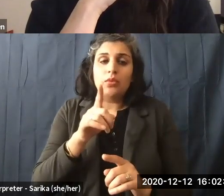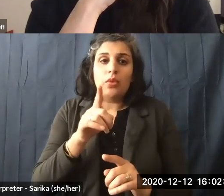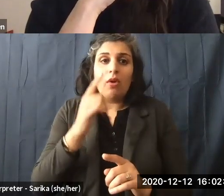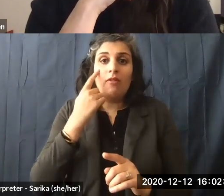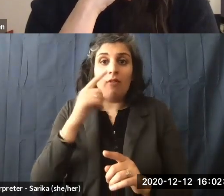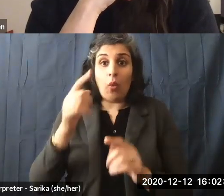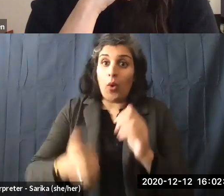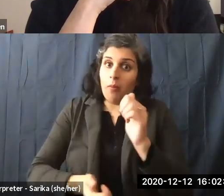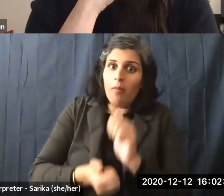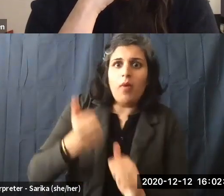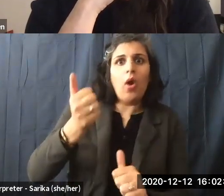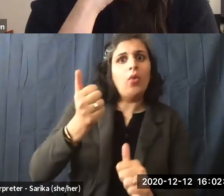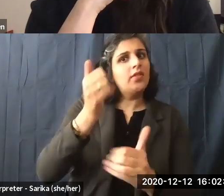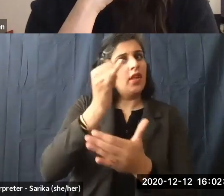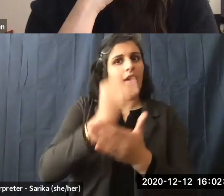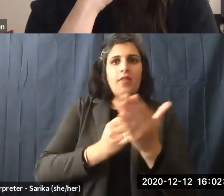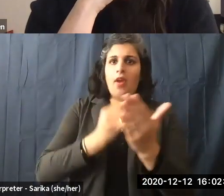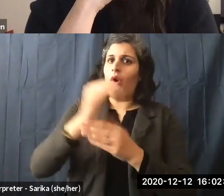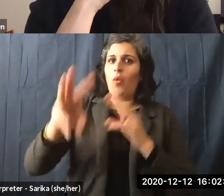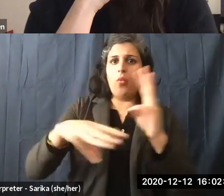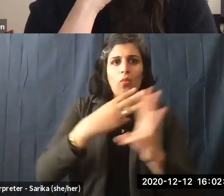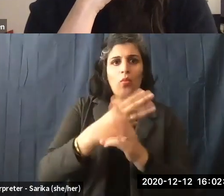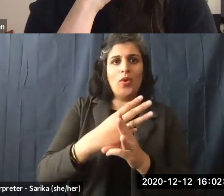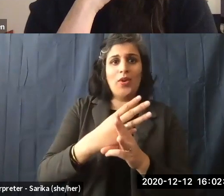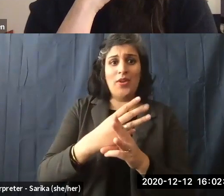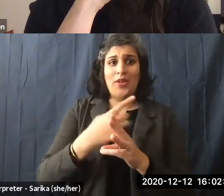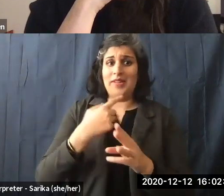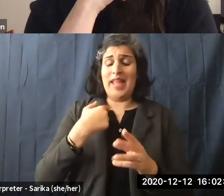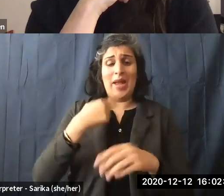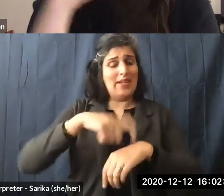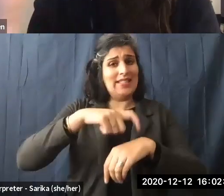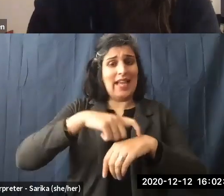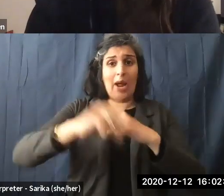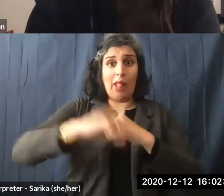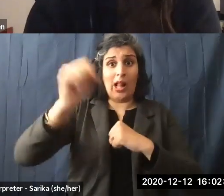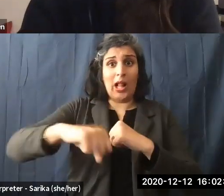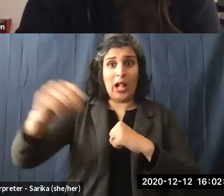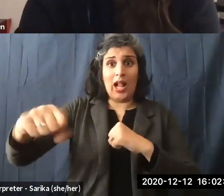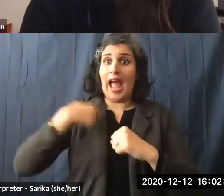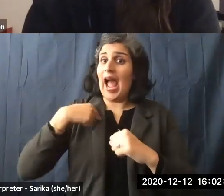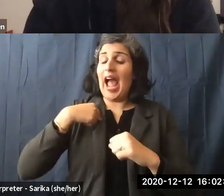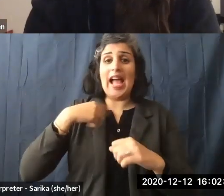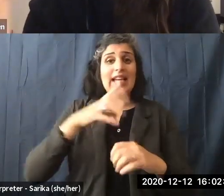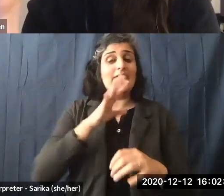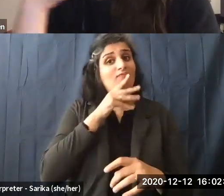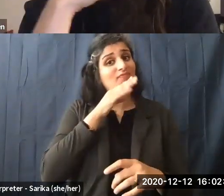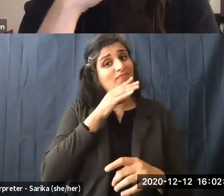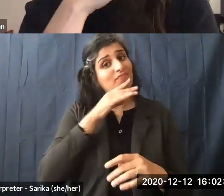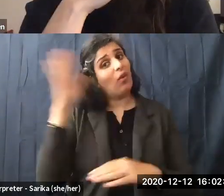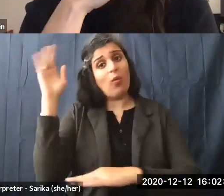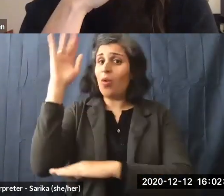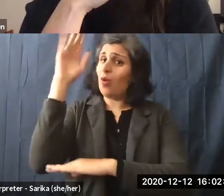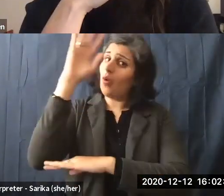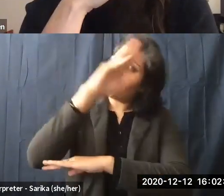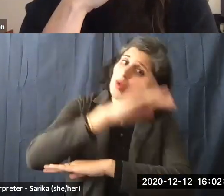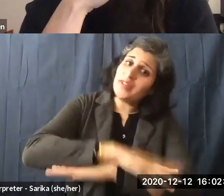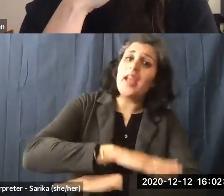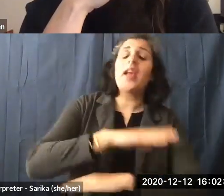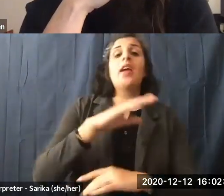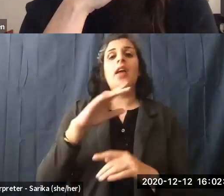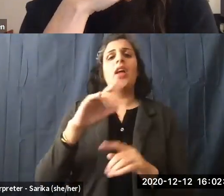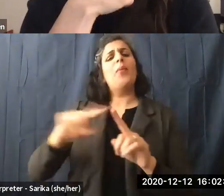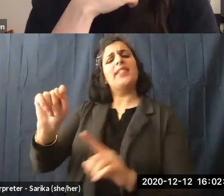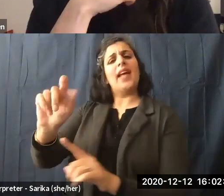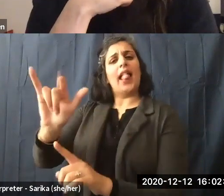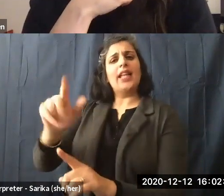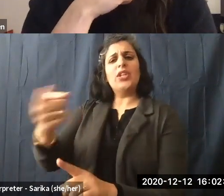world. I mean, how long do you have? I could talk about this all day in terms of thinking about the art world, but, but Tali, what were you going to